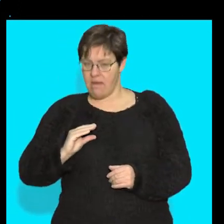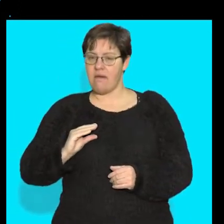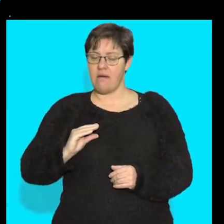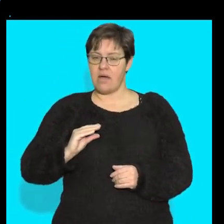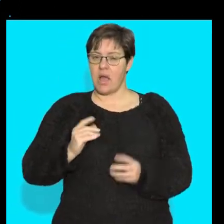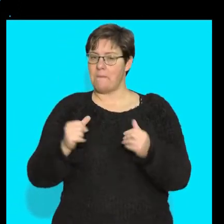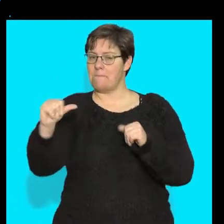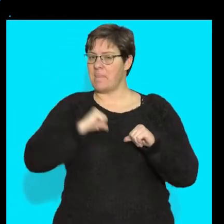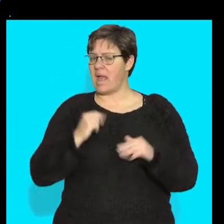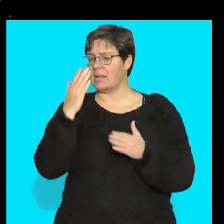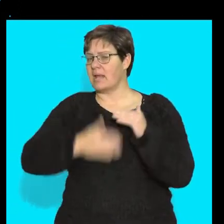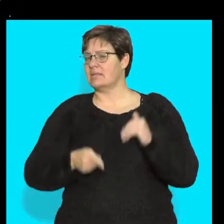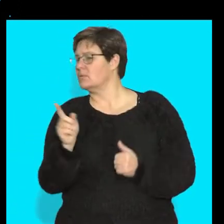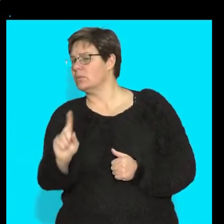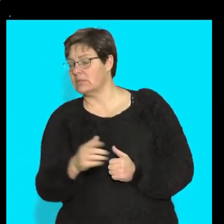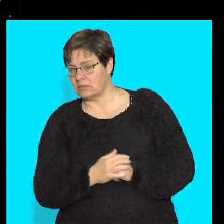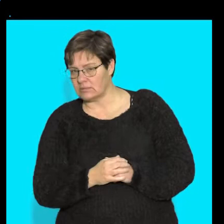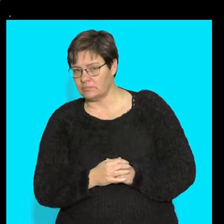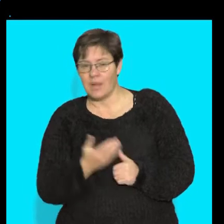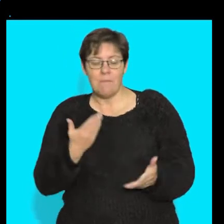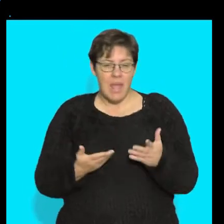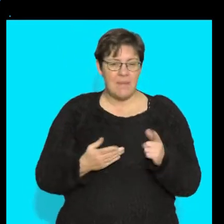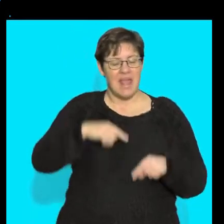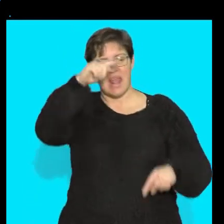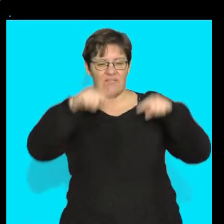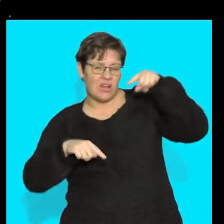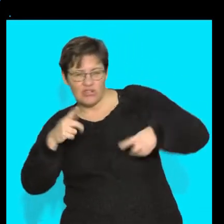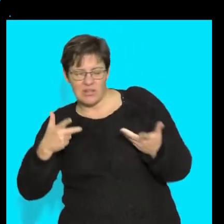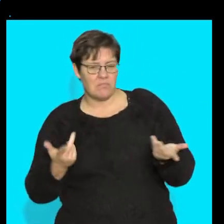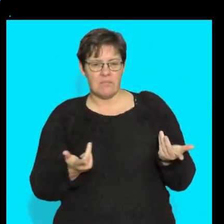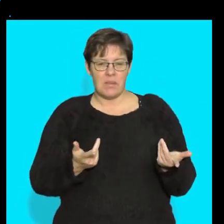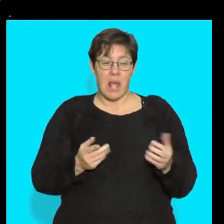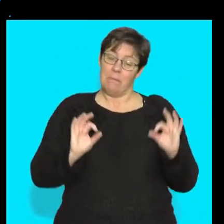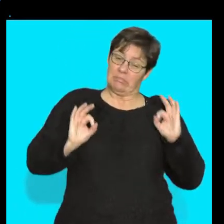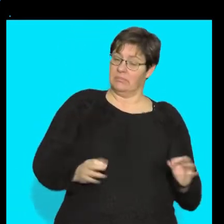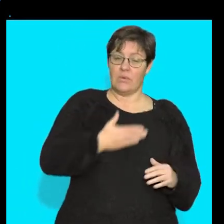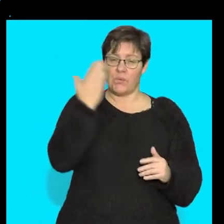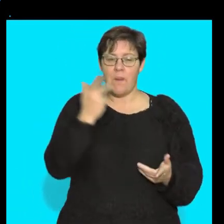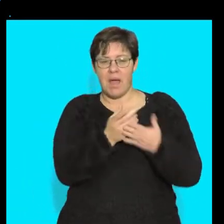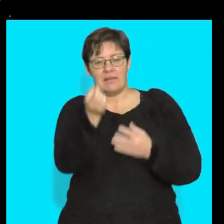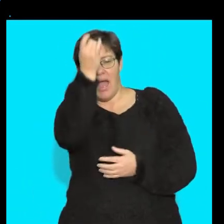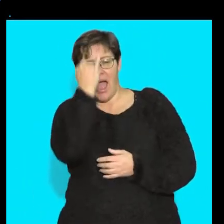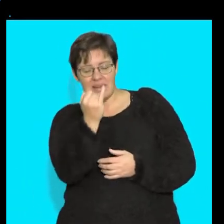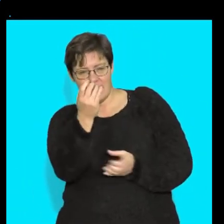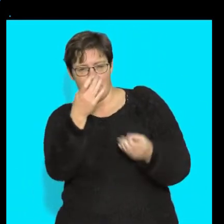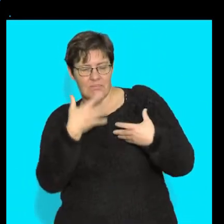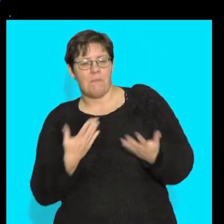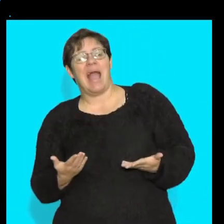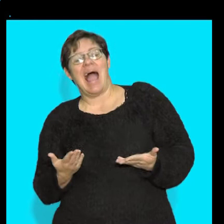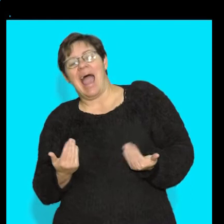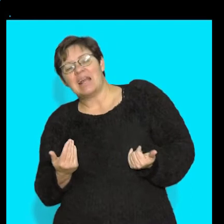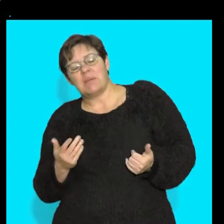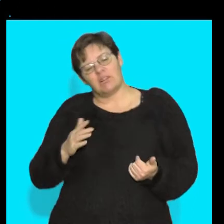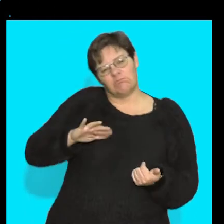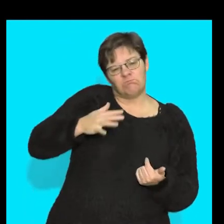It might not be that because of inflation and all of those things, but at least it gives you an idea of what you need to expect after